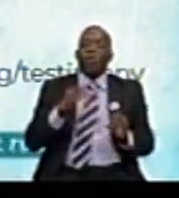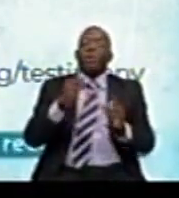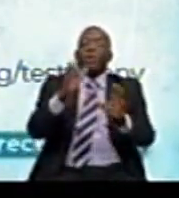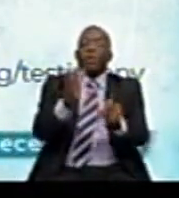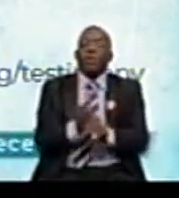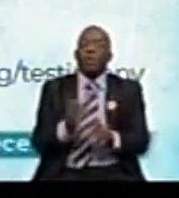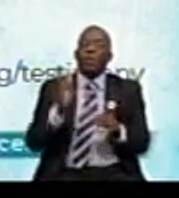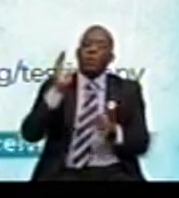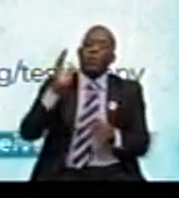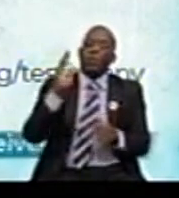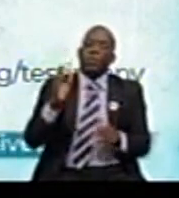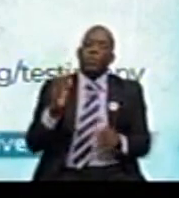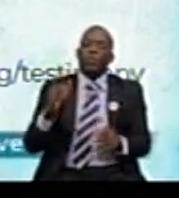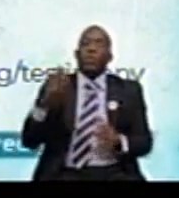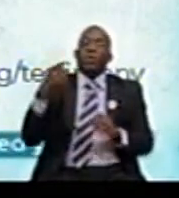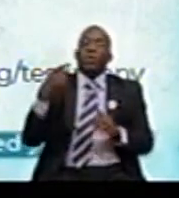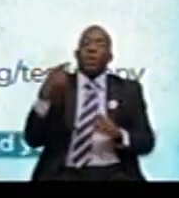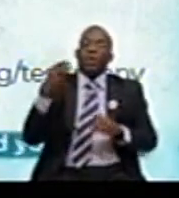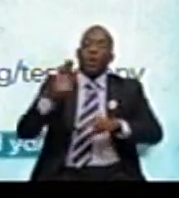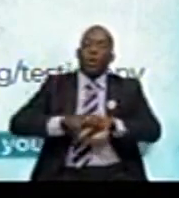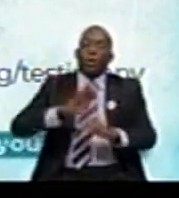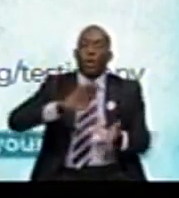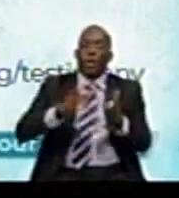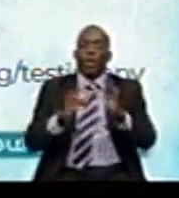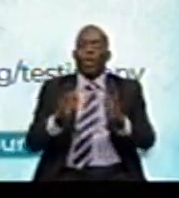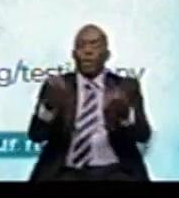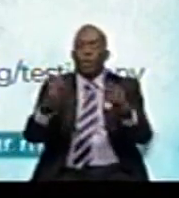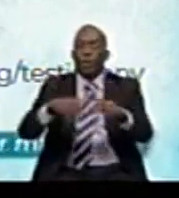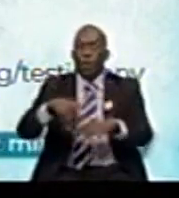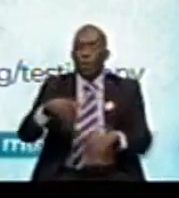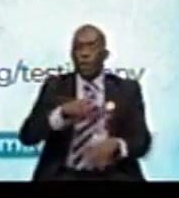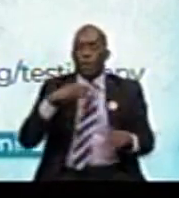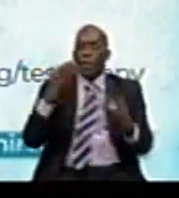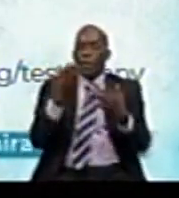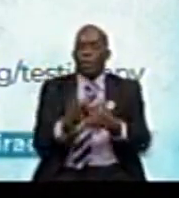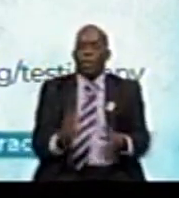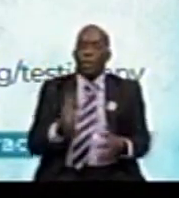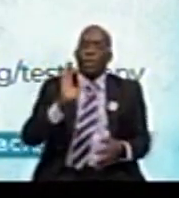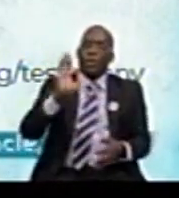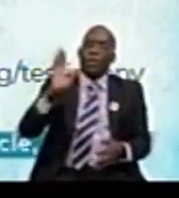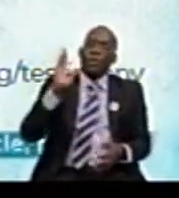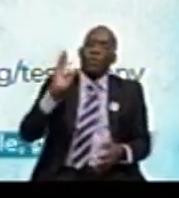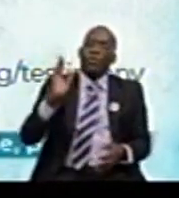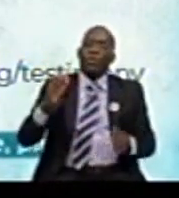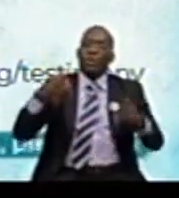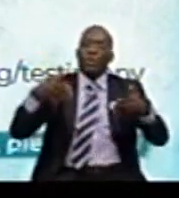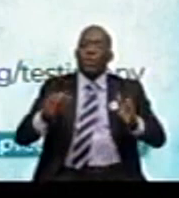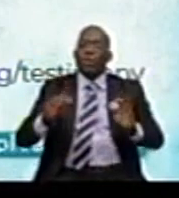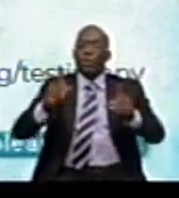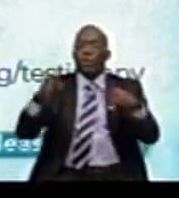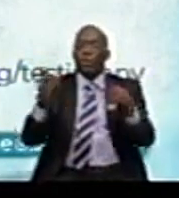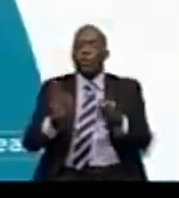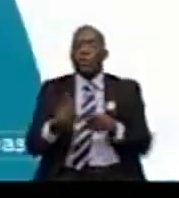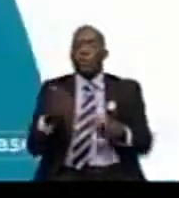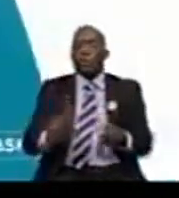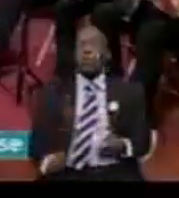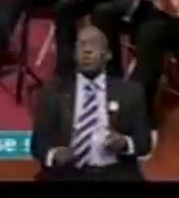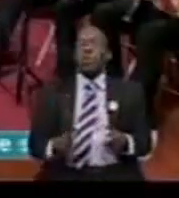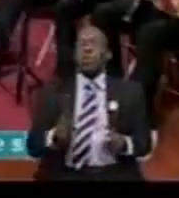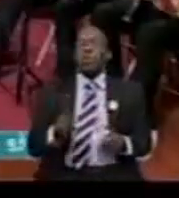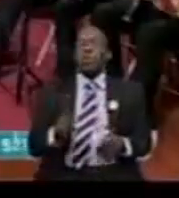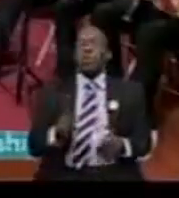in the Alpha location, because the miracle is right there with you. Let's return you to the moderating overseer. Praise